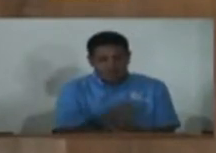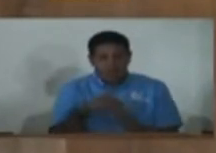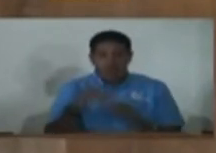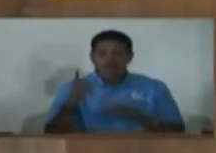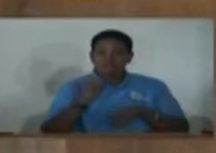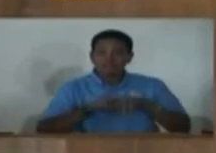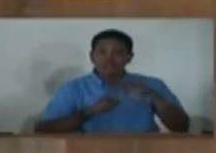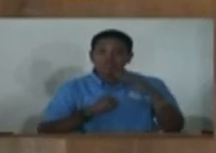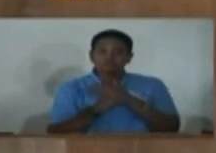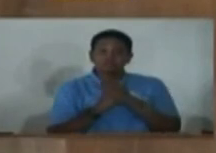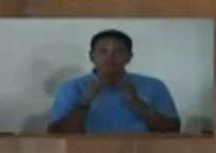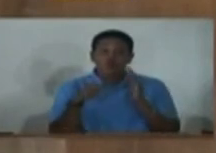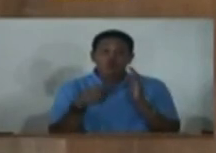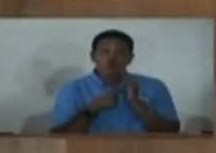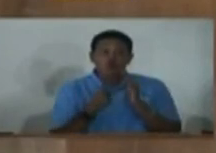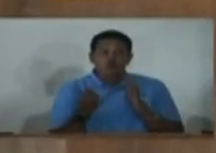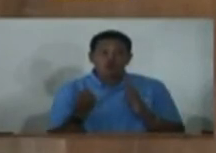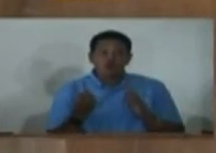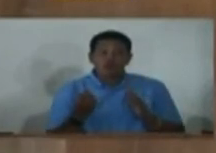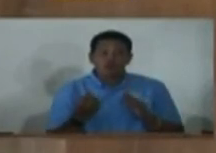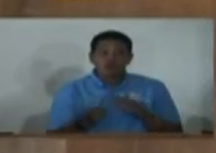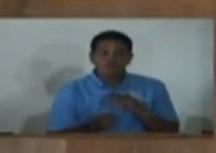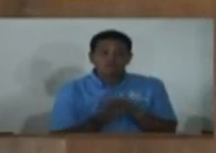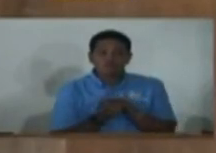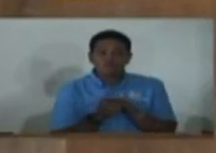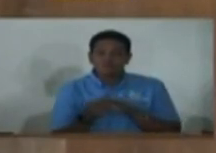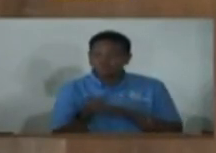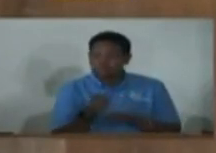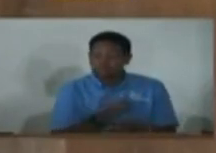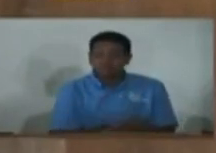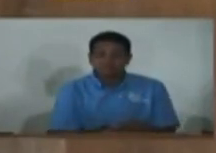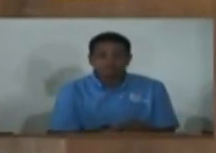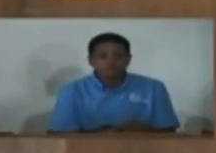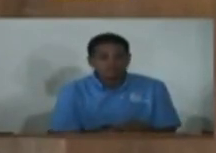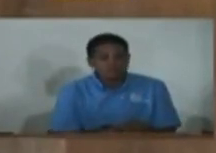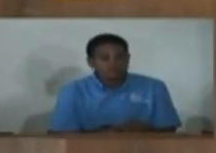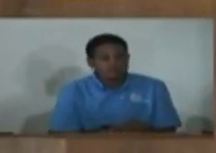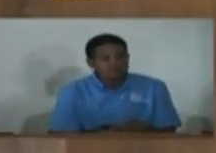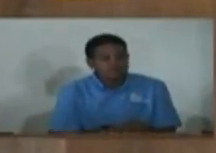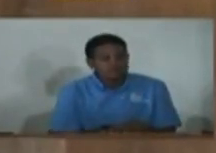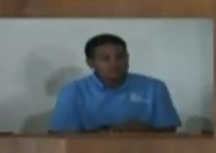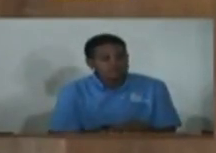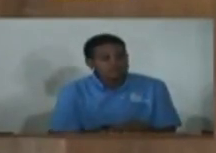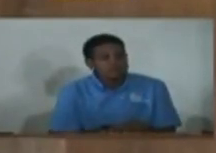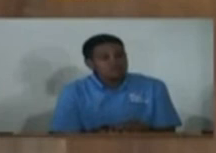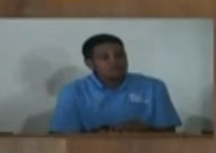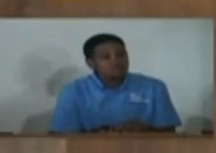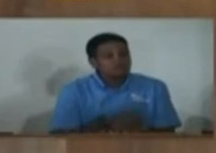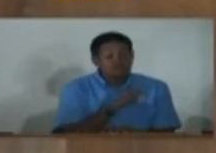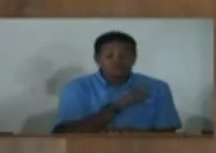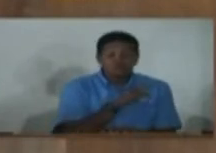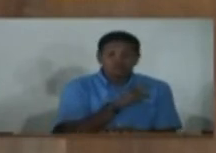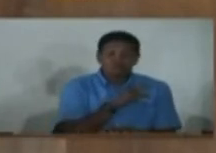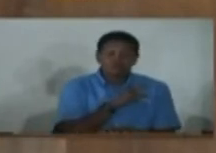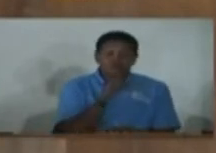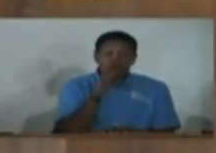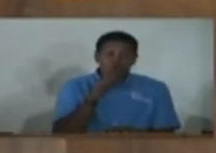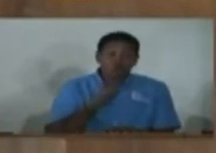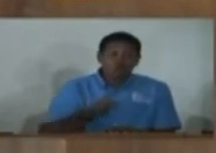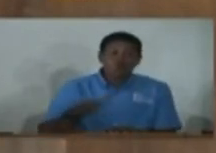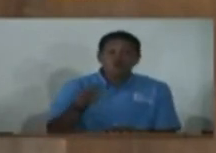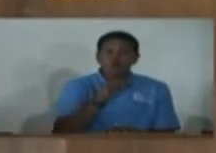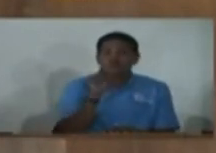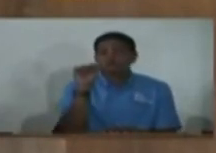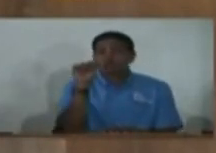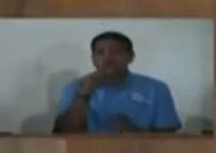hour comes on upon them, the law enforcement officers that are patrolling the area from time